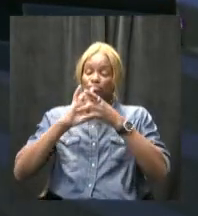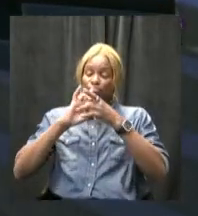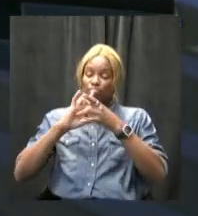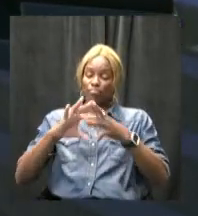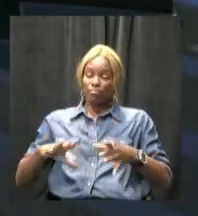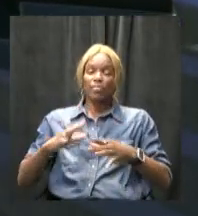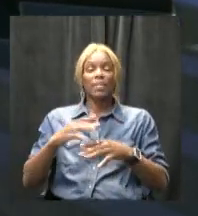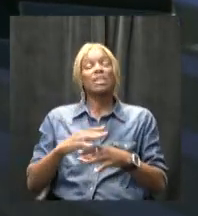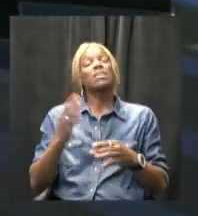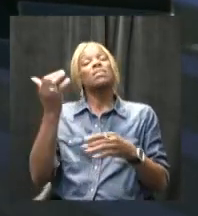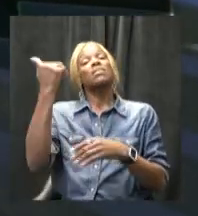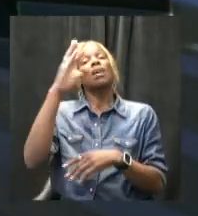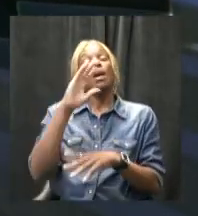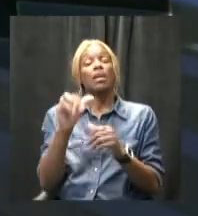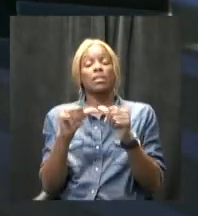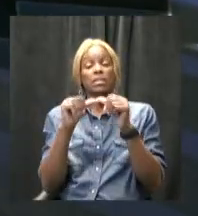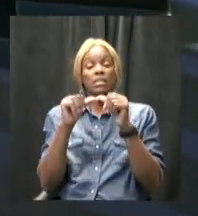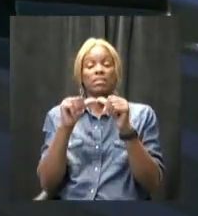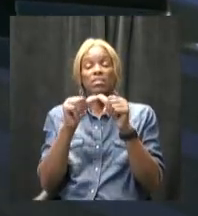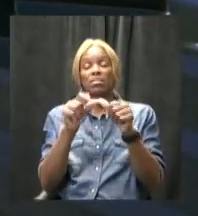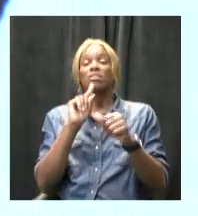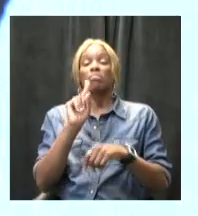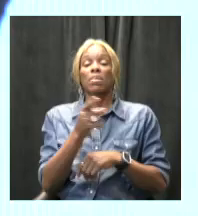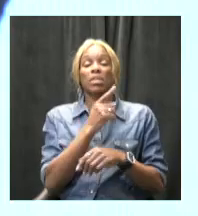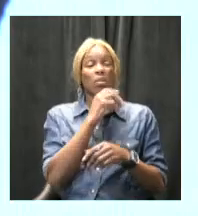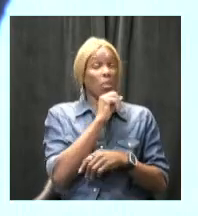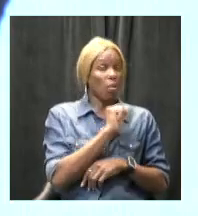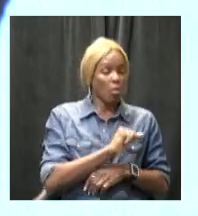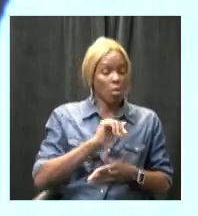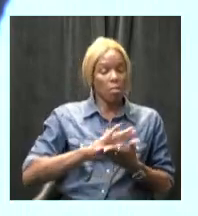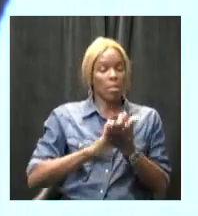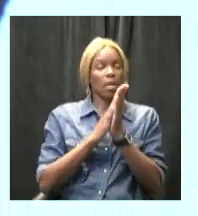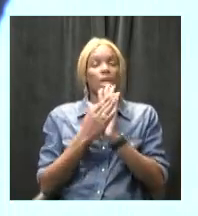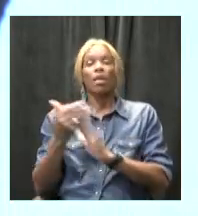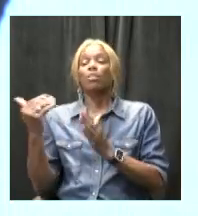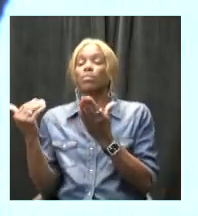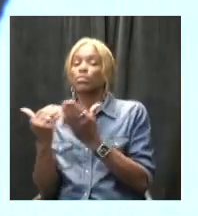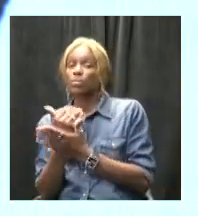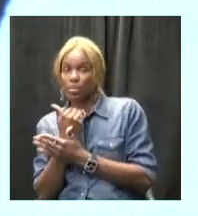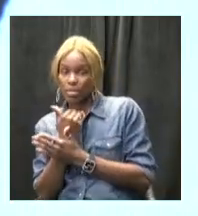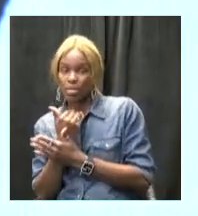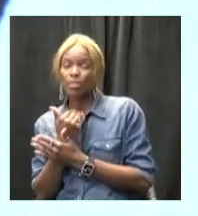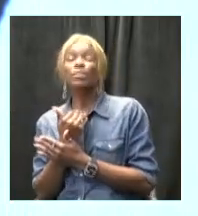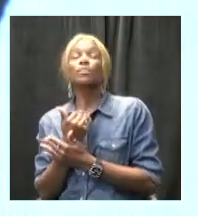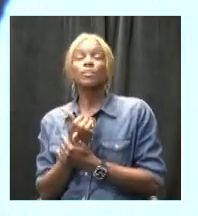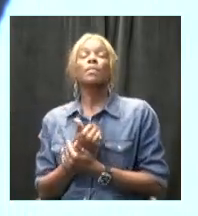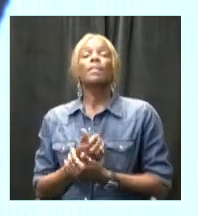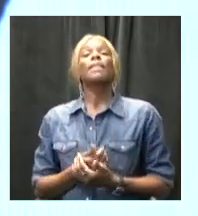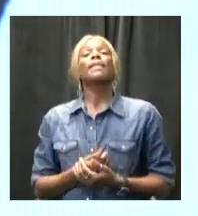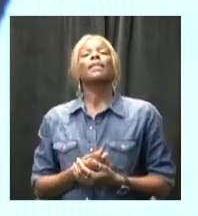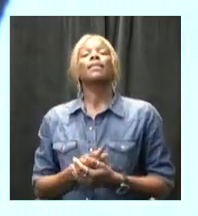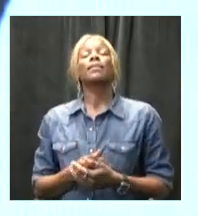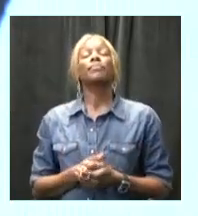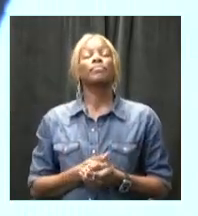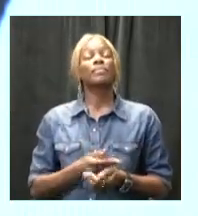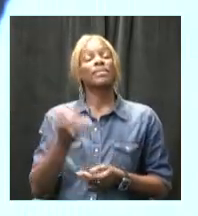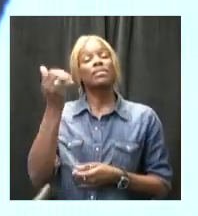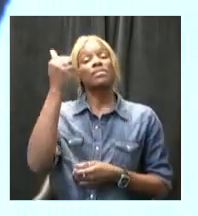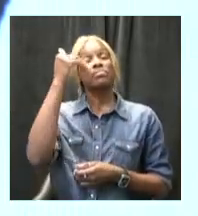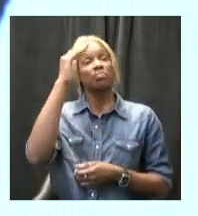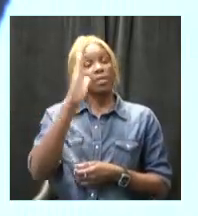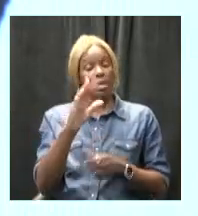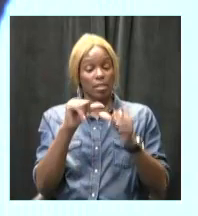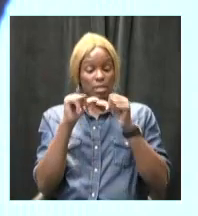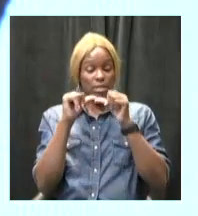still making old new. God is still making fresh people and fresh situations and changing. God